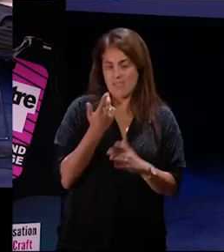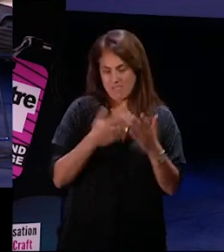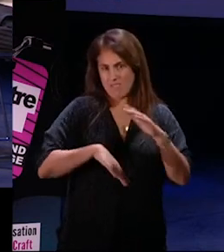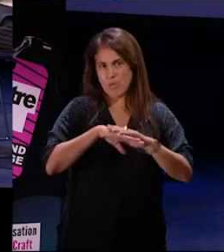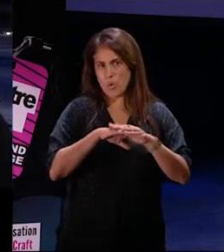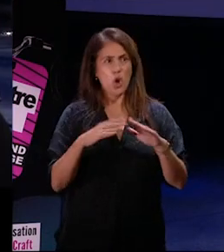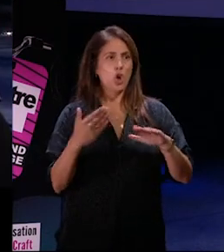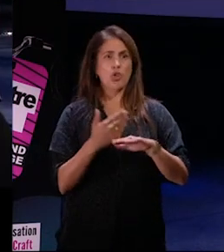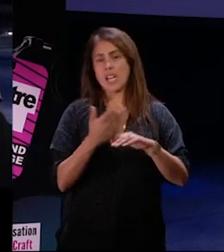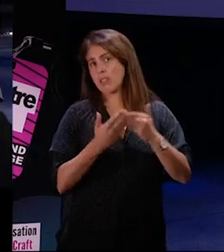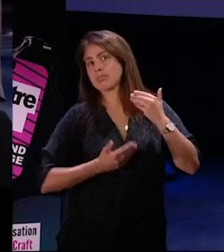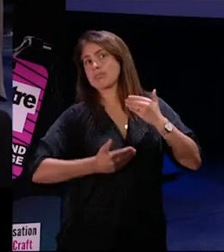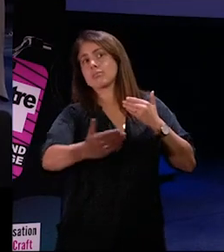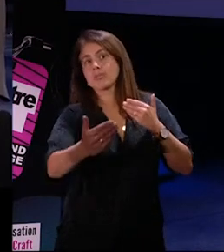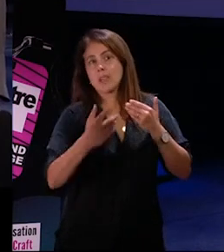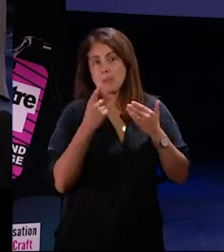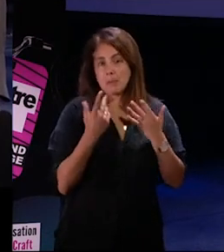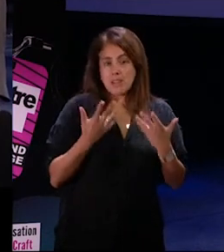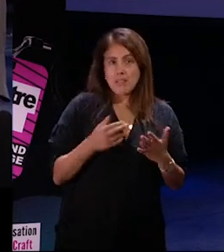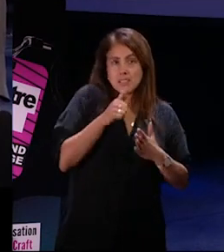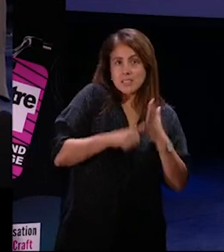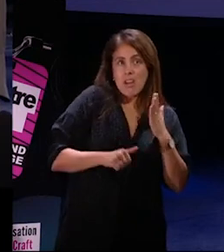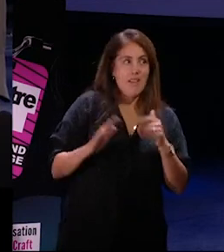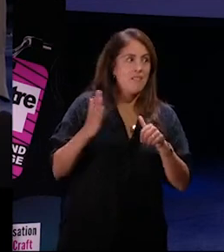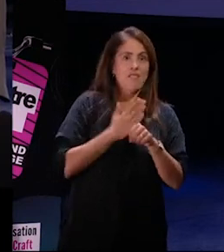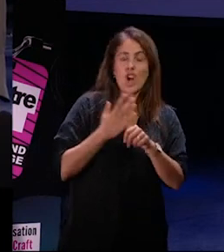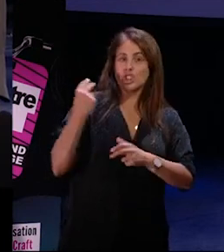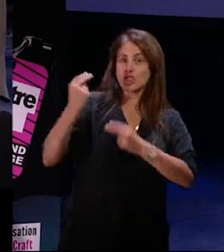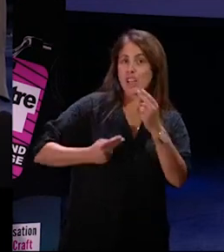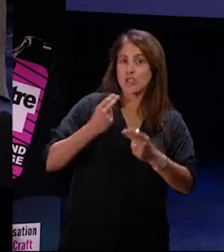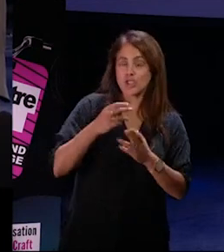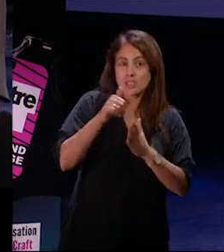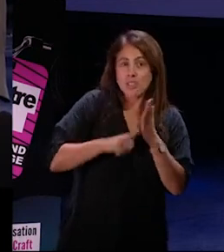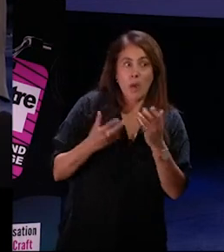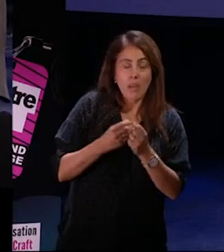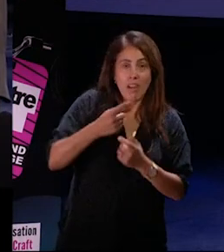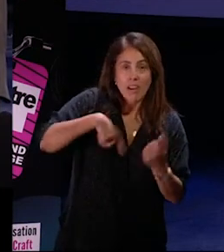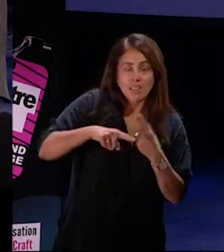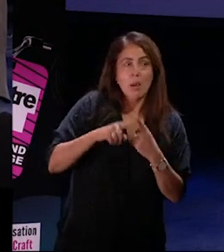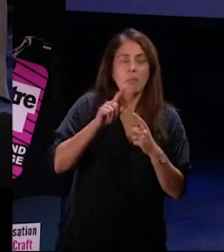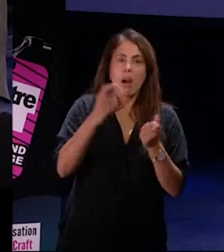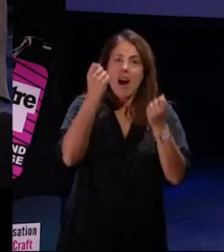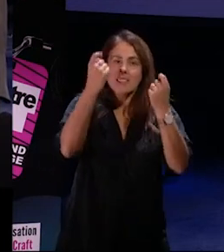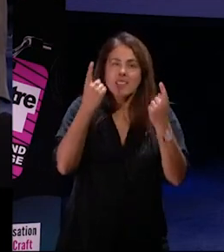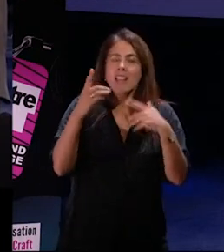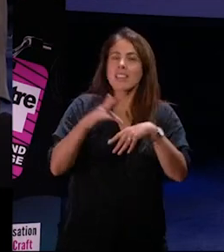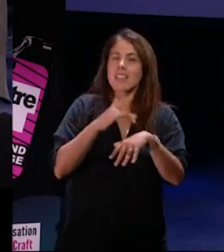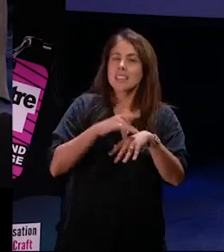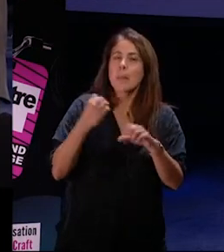fledged career yet, because you might be at the forefront of the first generation that's doing this with us, but understand the theatre making